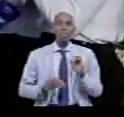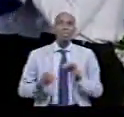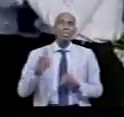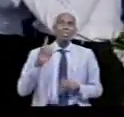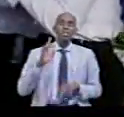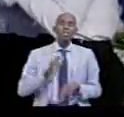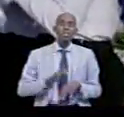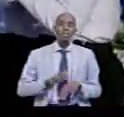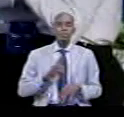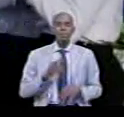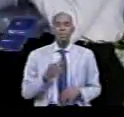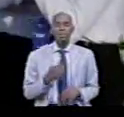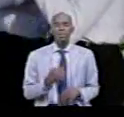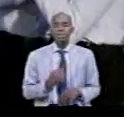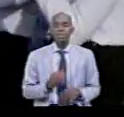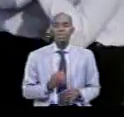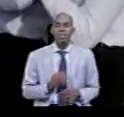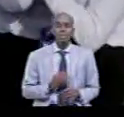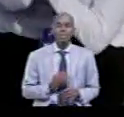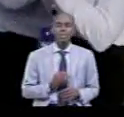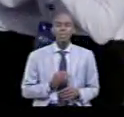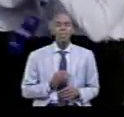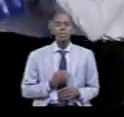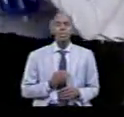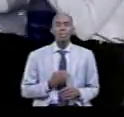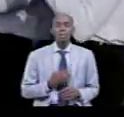Oh, he touched me. And oh,